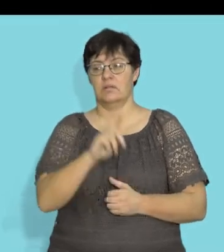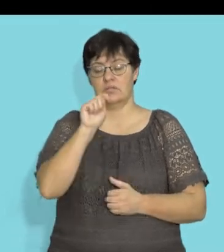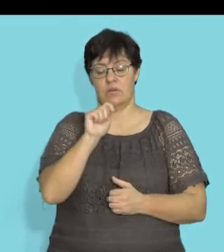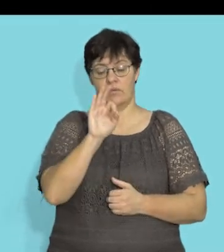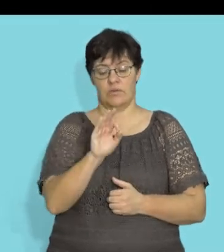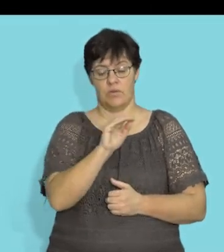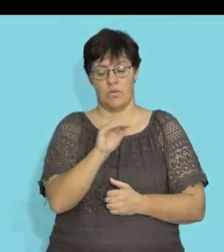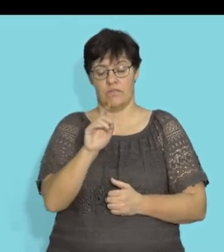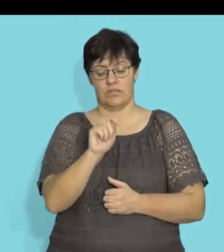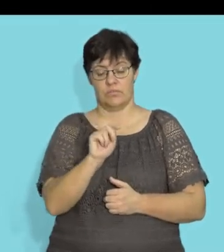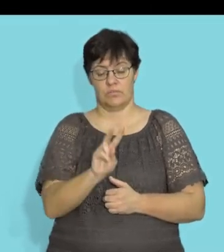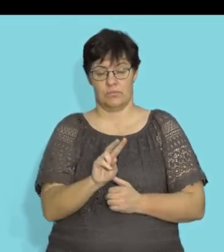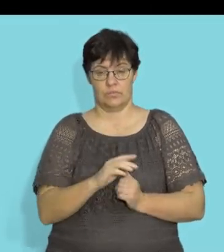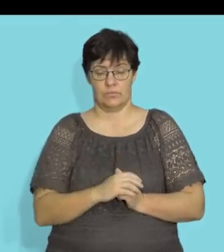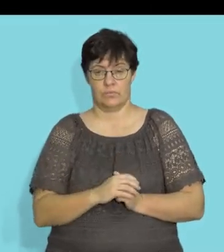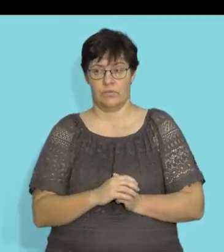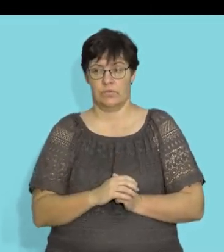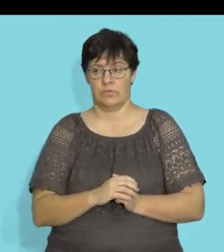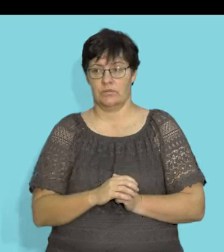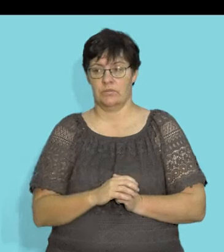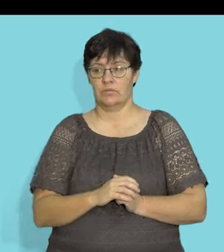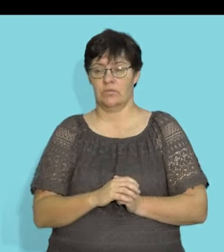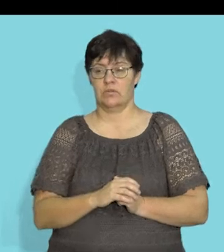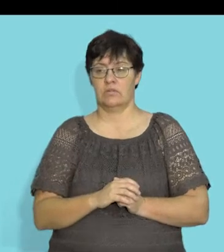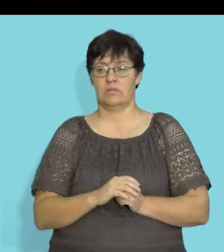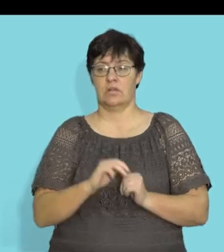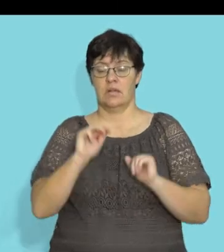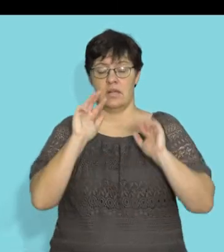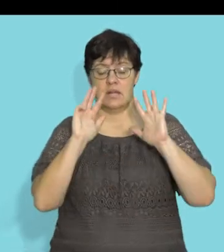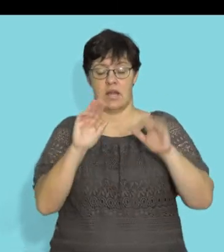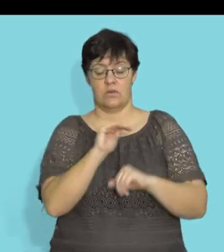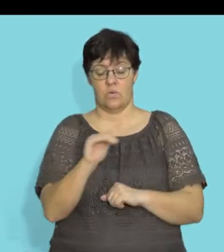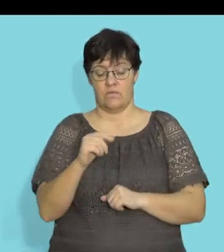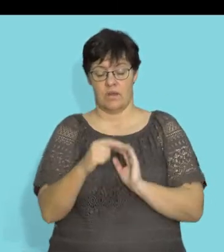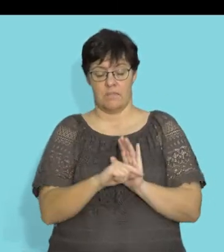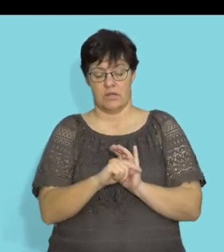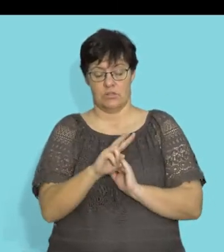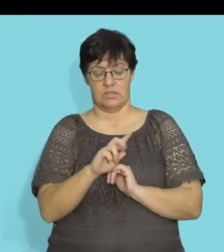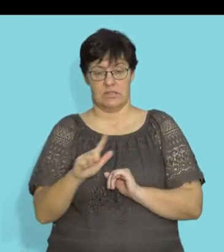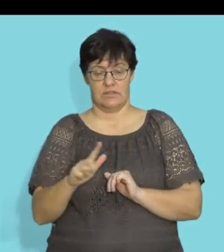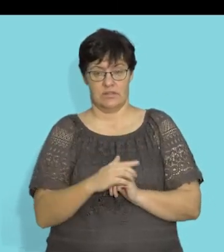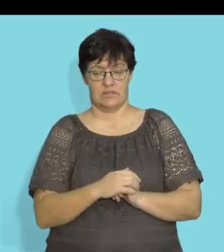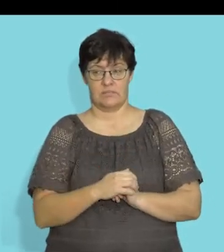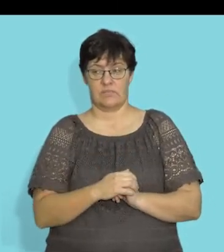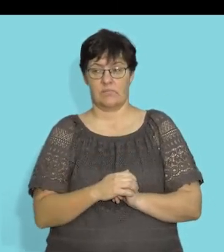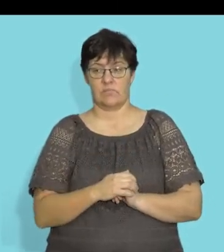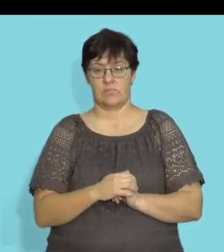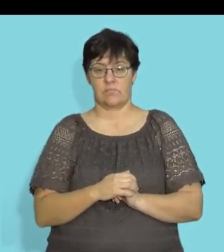saying term 3 over term 2, which will be equal to 9